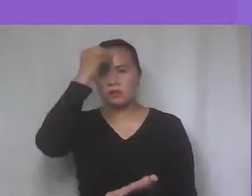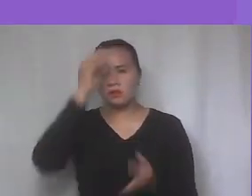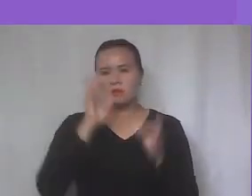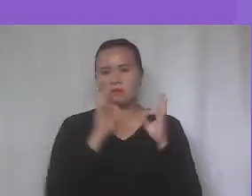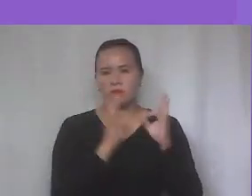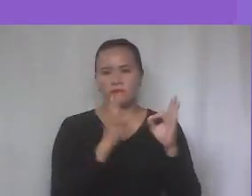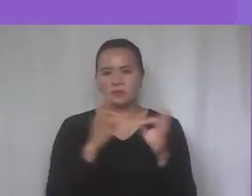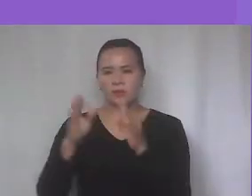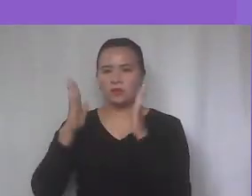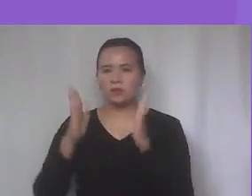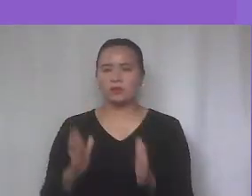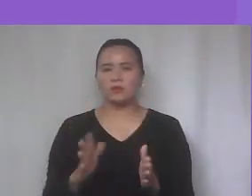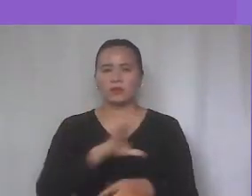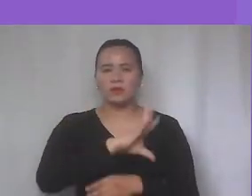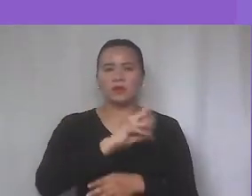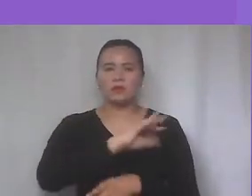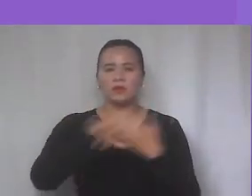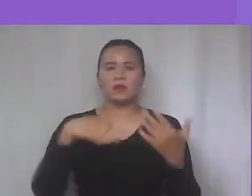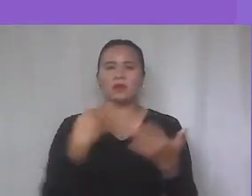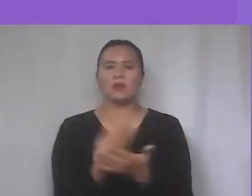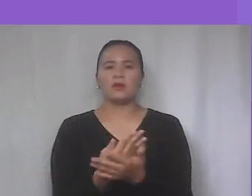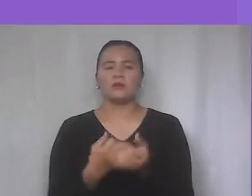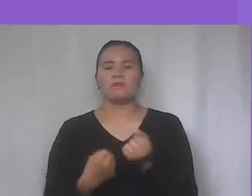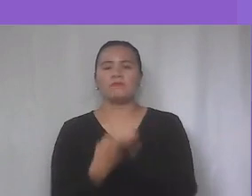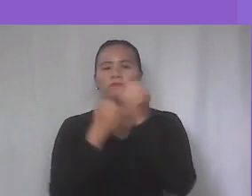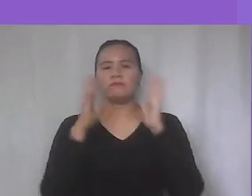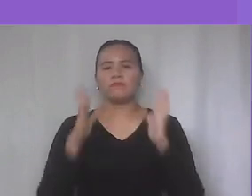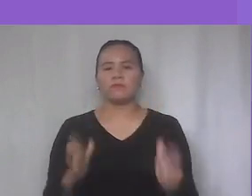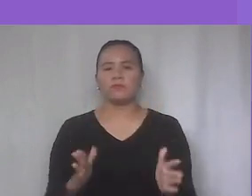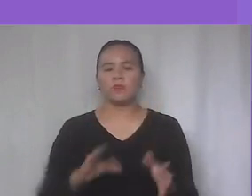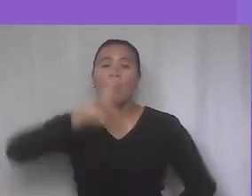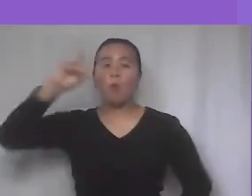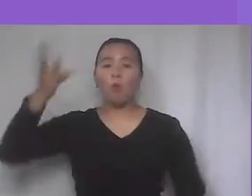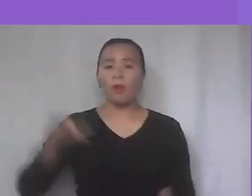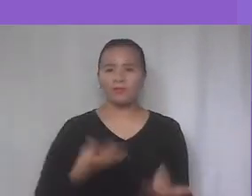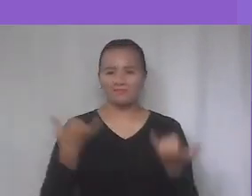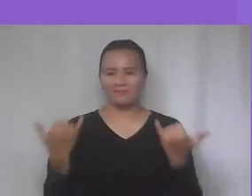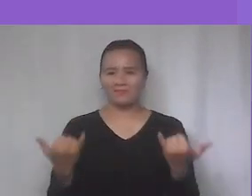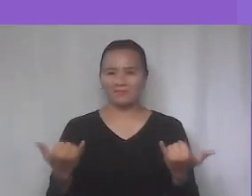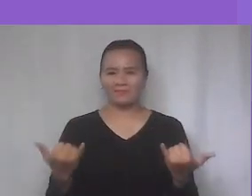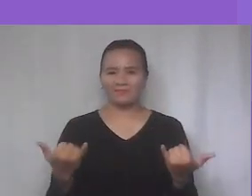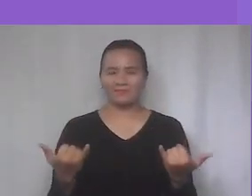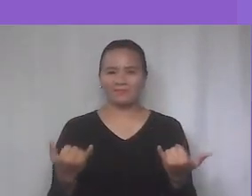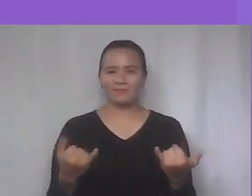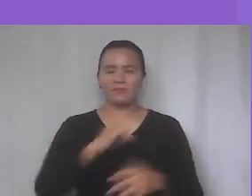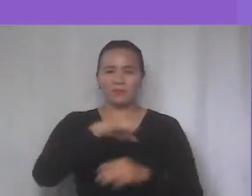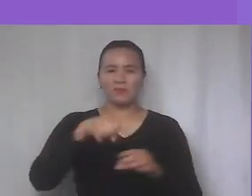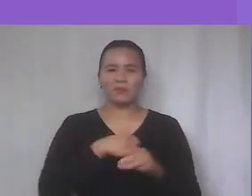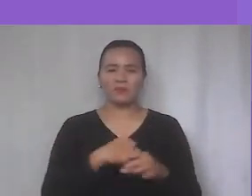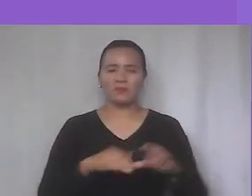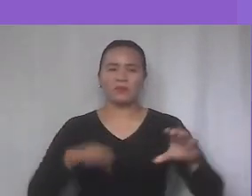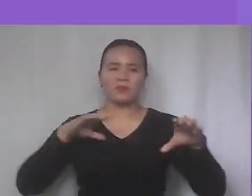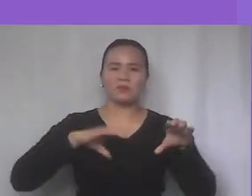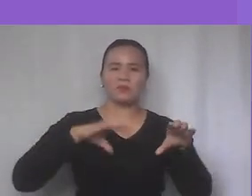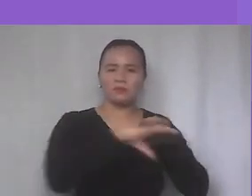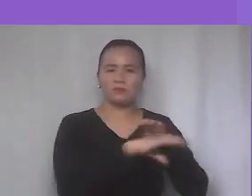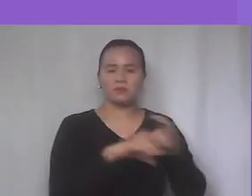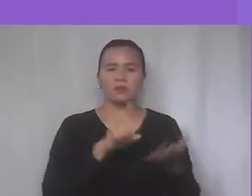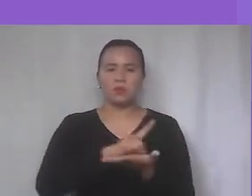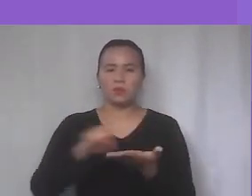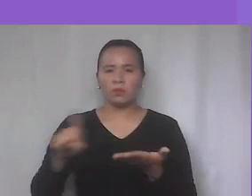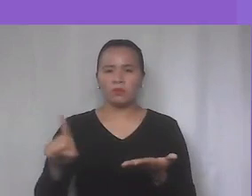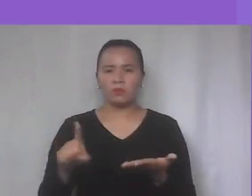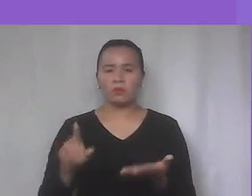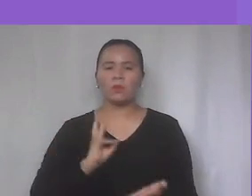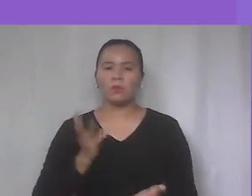stakeholders. Welcome to the fourth day of DepEd's Inclusion and Accessibility Week, an online information driver where we will